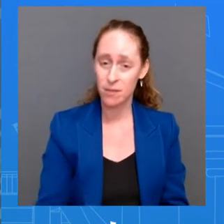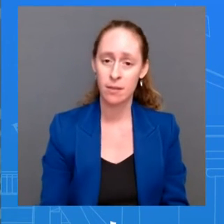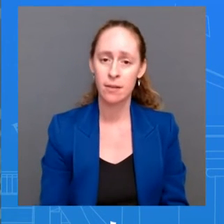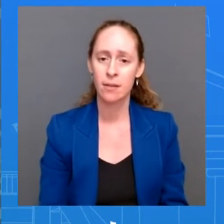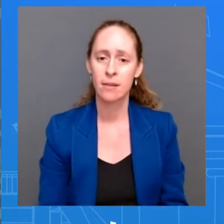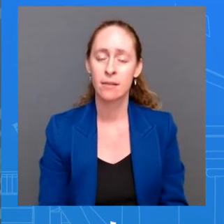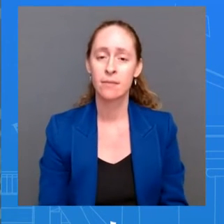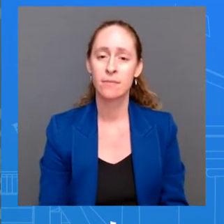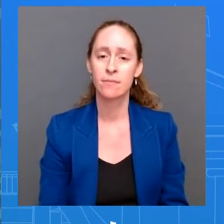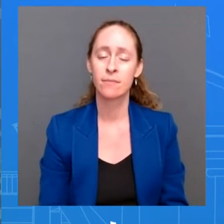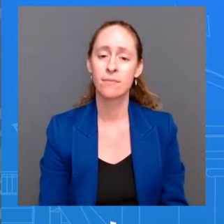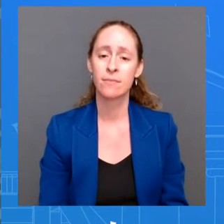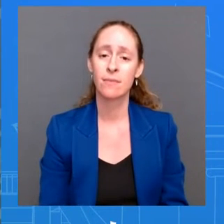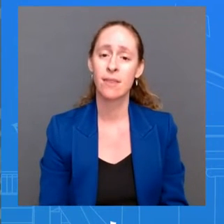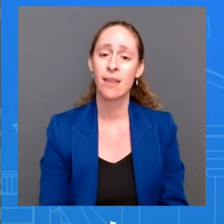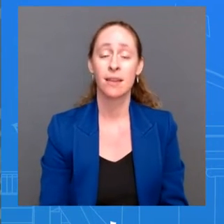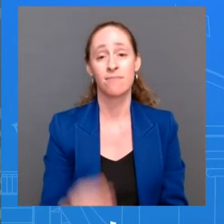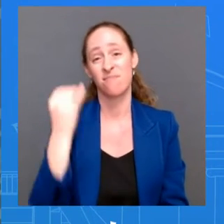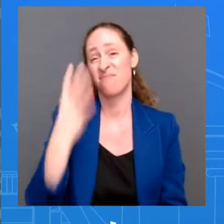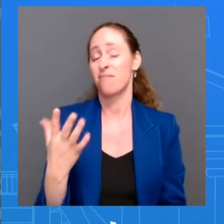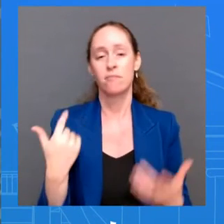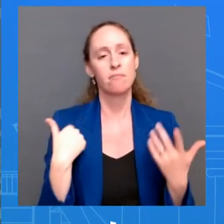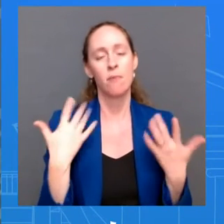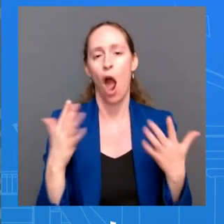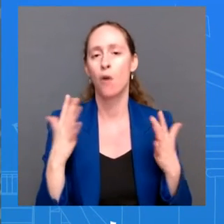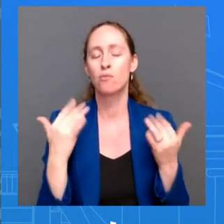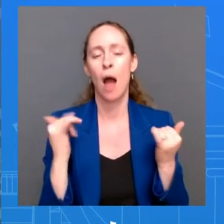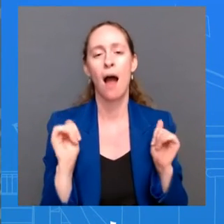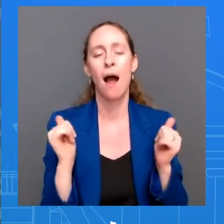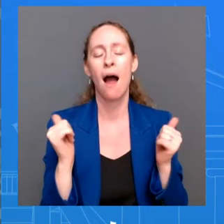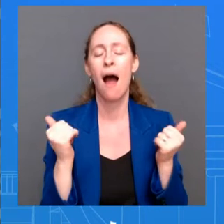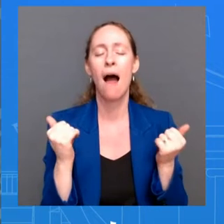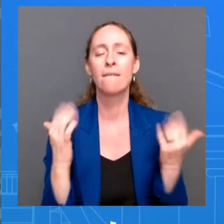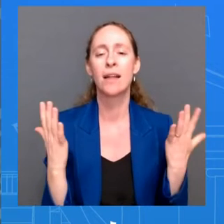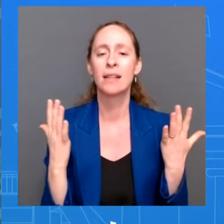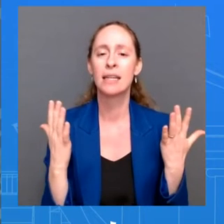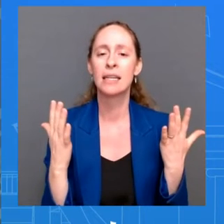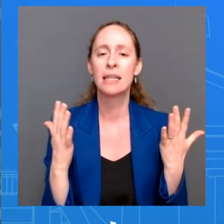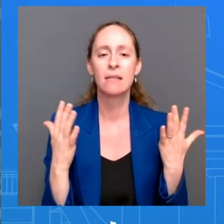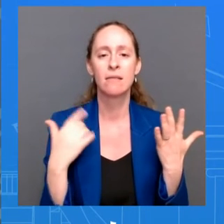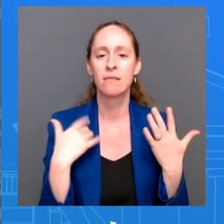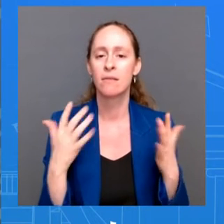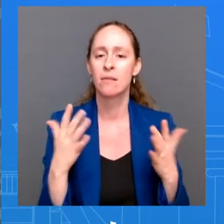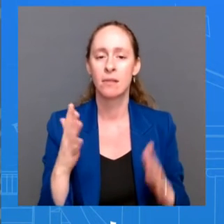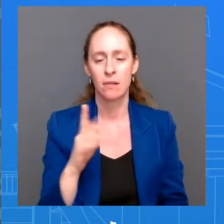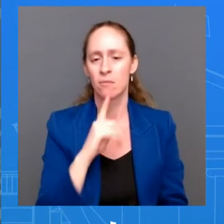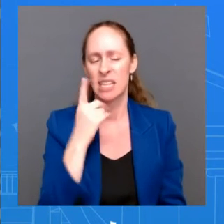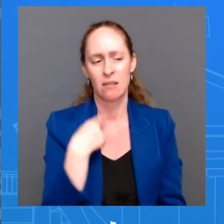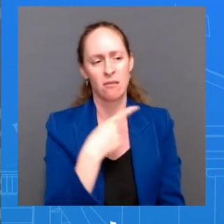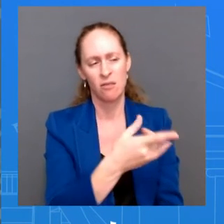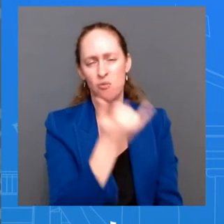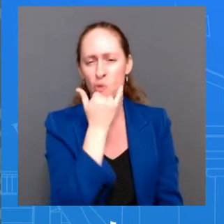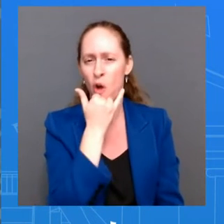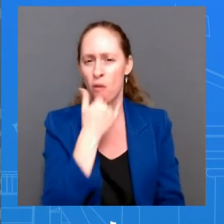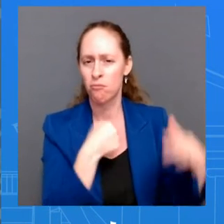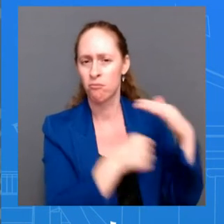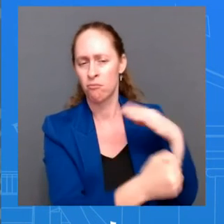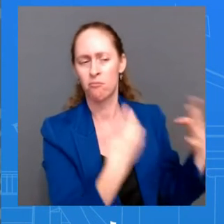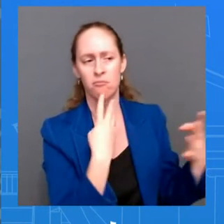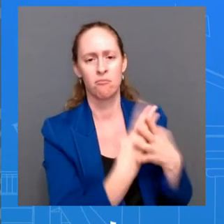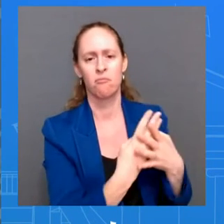We believe they are being wrongfully detained, and they should be home with their families, and we're going to continue to do the